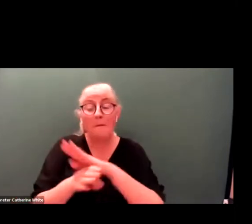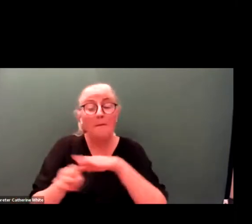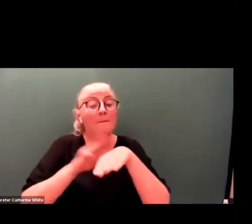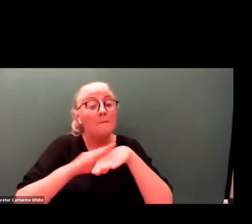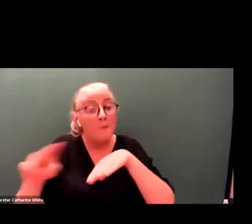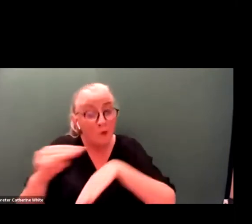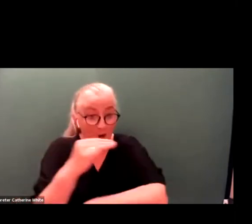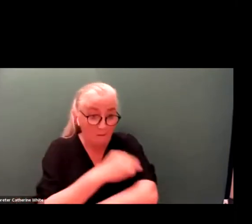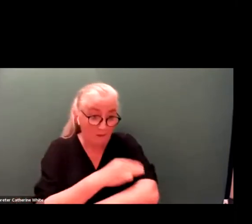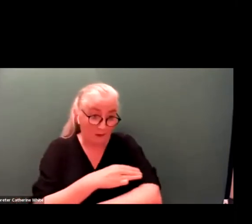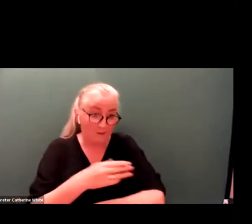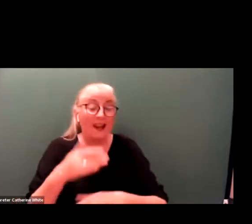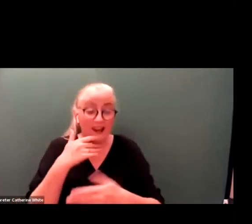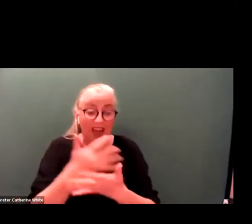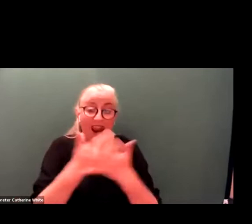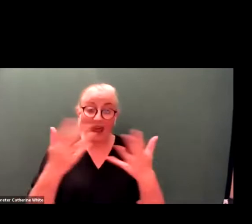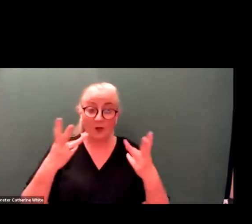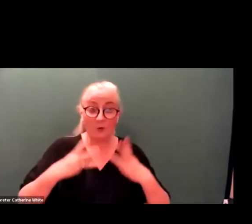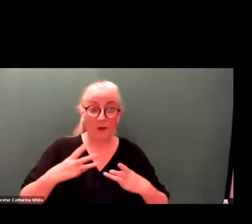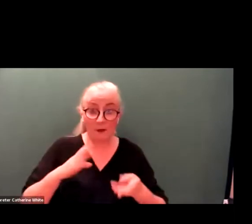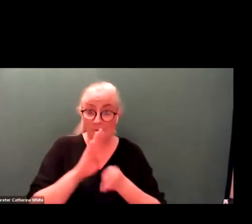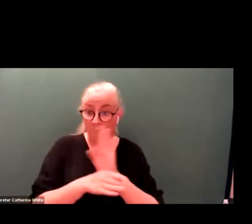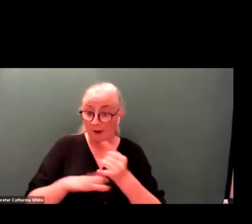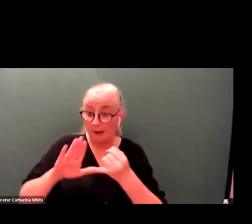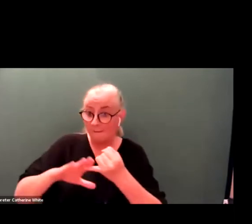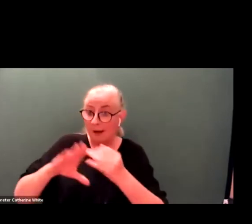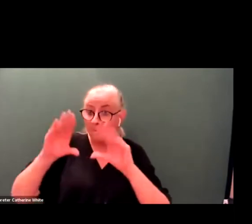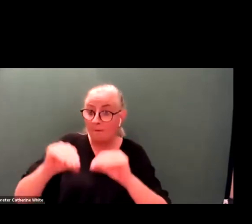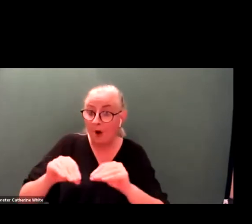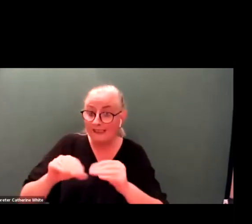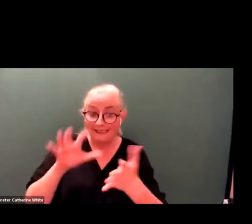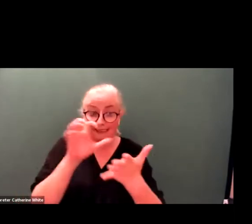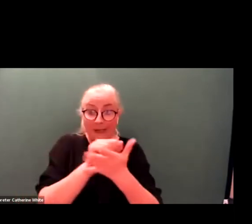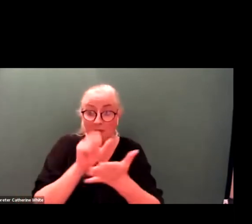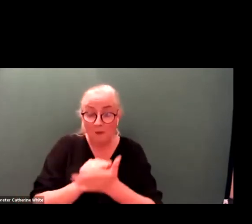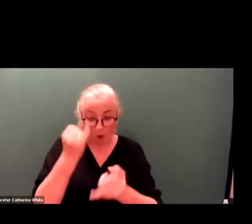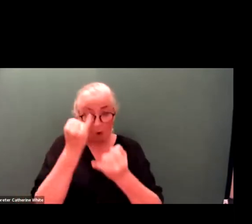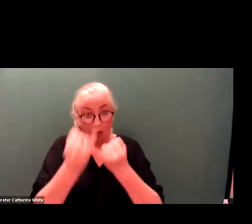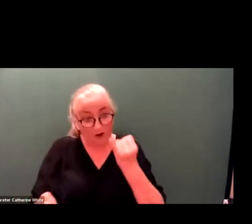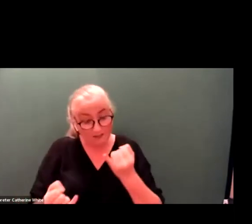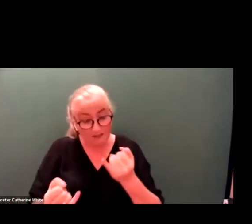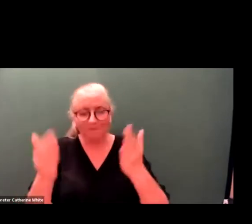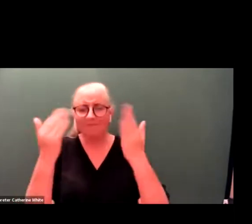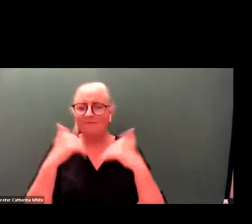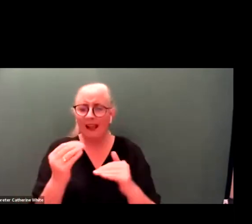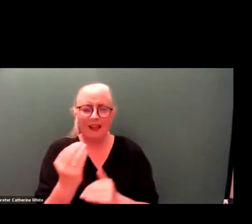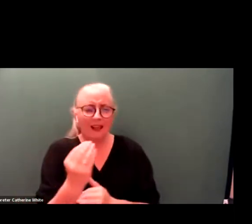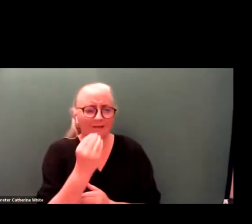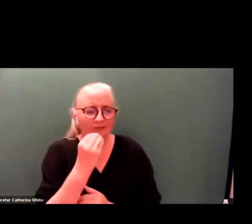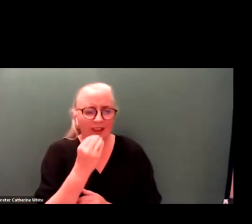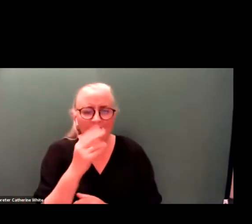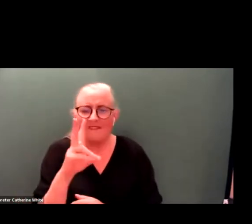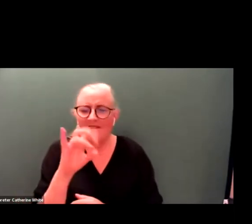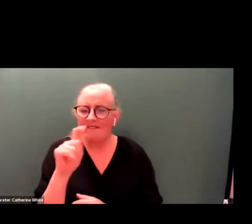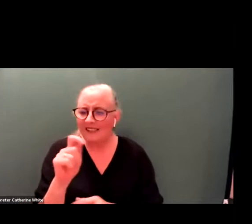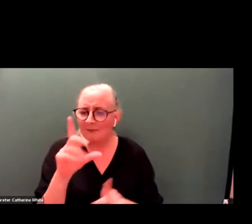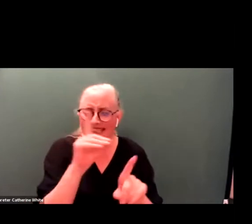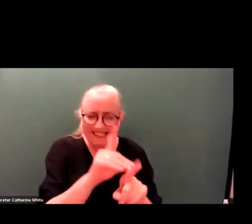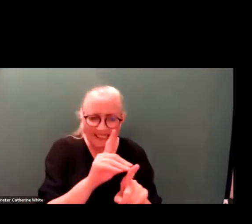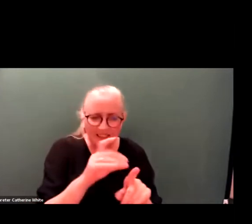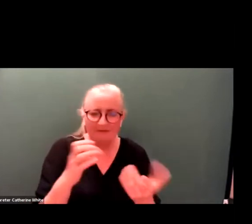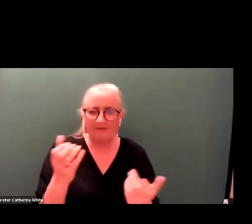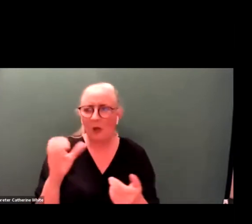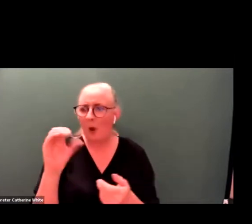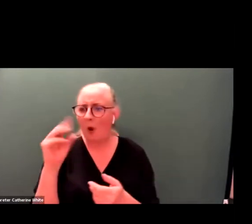fixes, and many women find it actually makes their menopause symptoms worse. Dietary factors such as adequate vitamin D, calcium, and